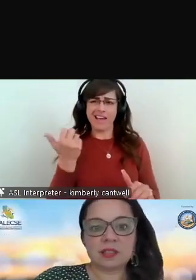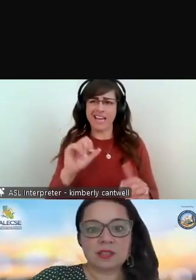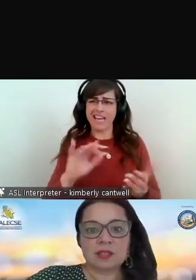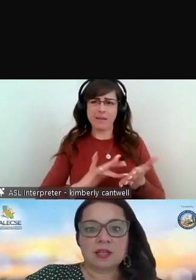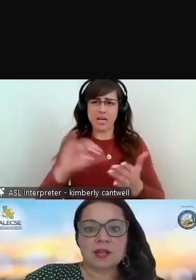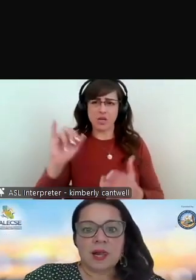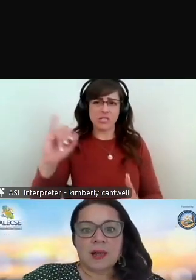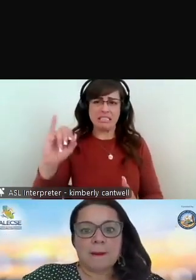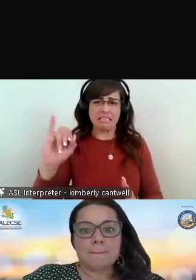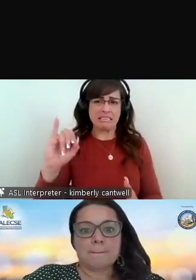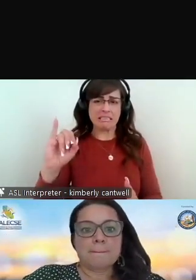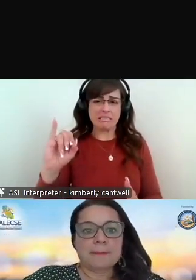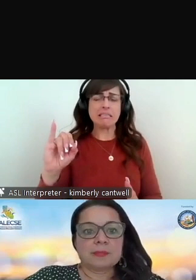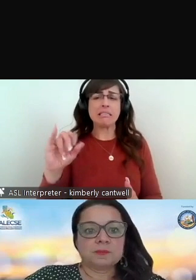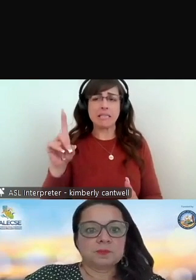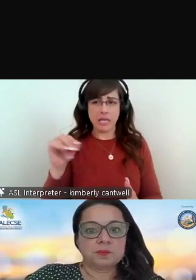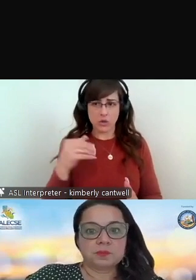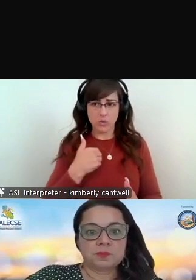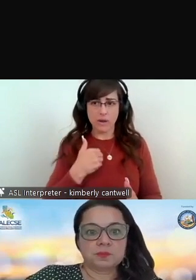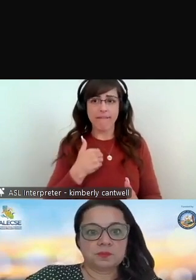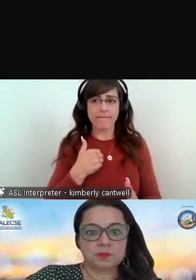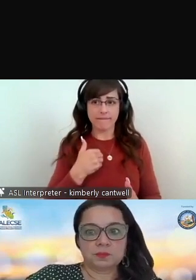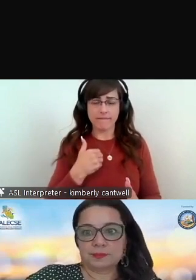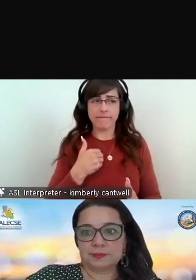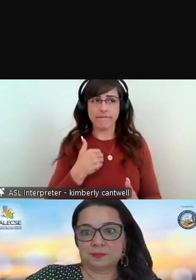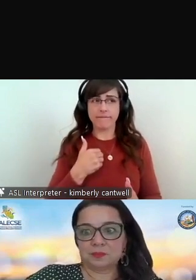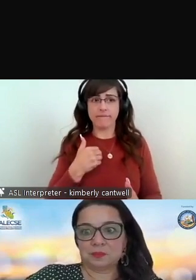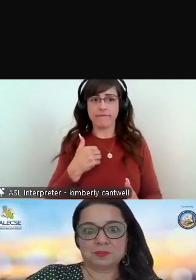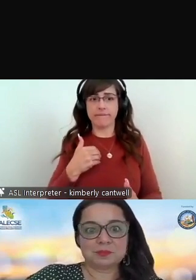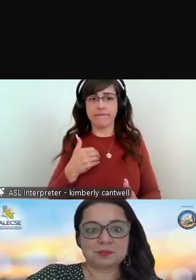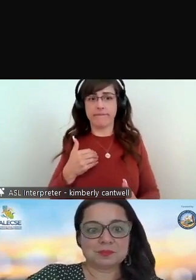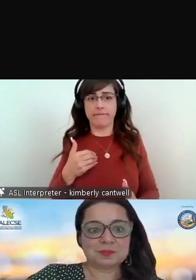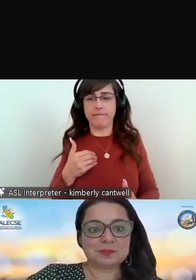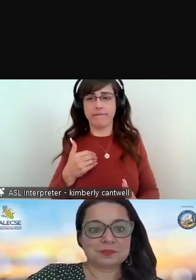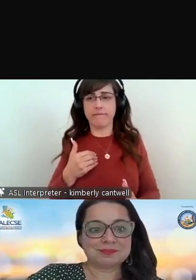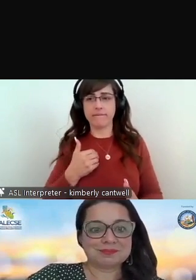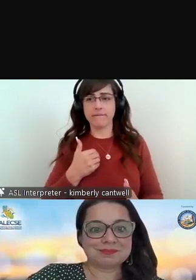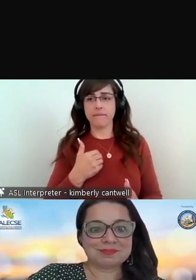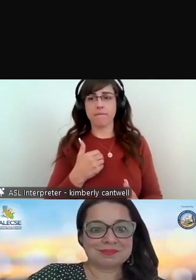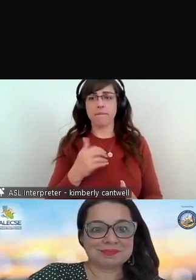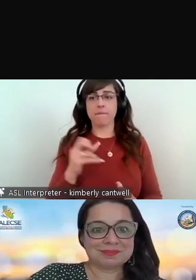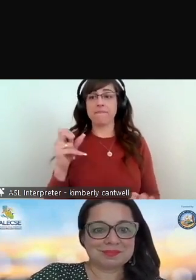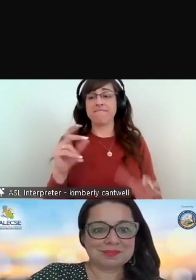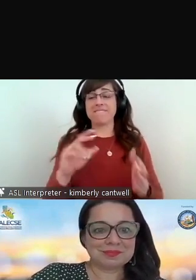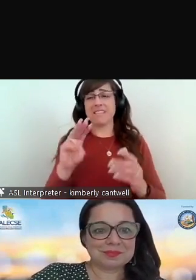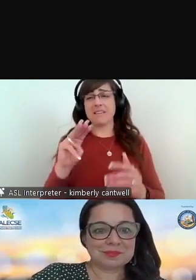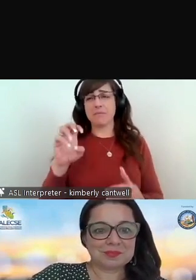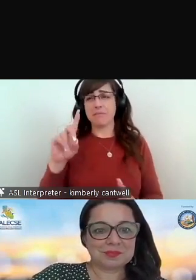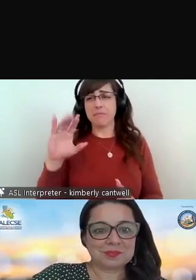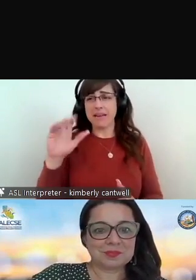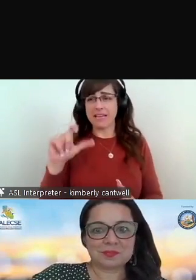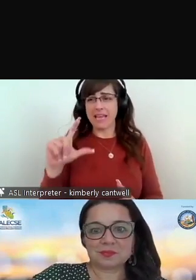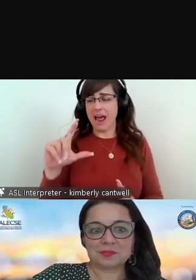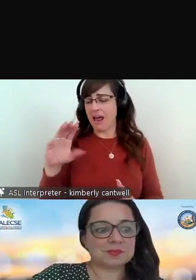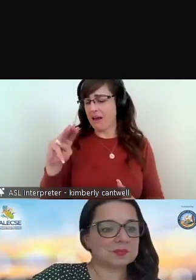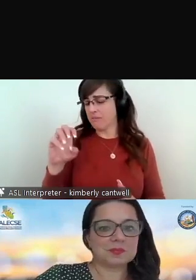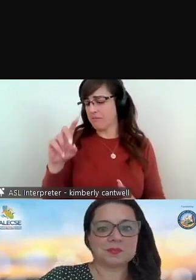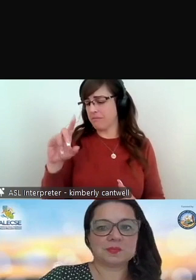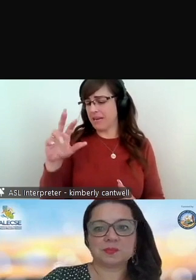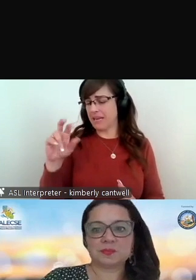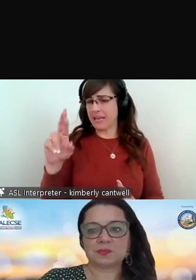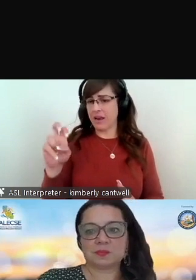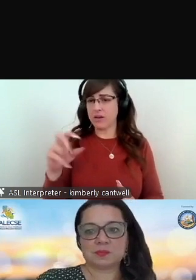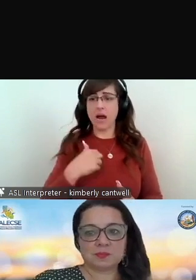medical insurance. I mean, they do have the, yeah, Medical or Medicare, whatever it is. I